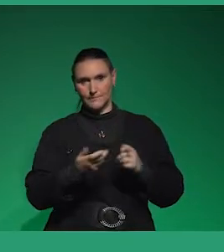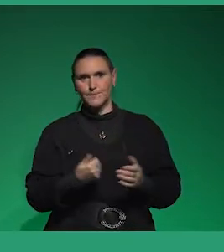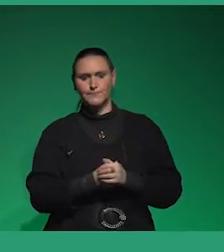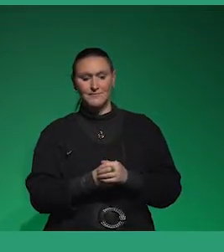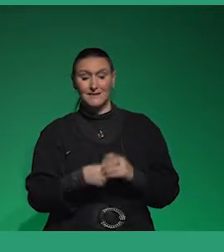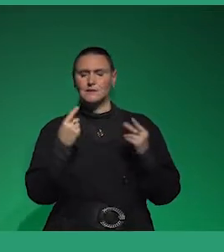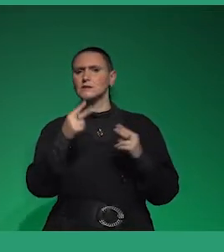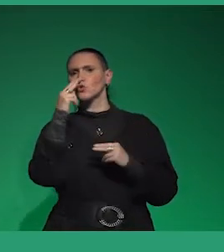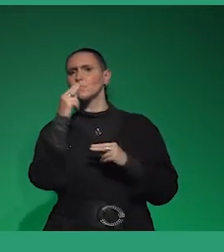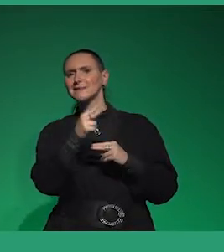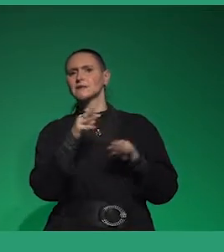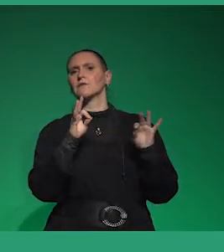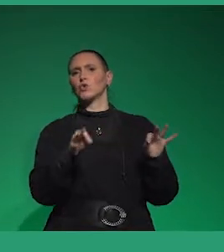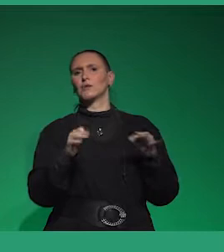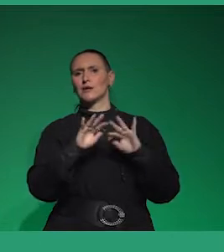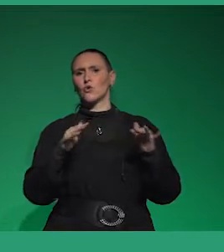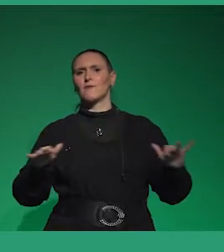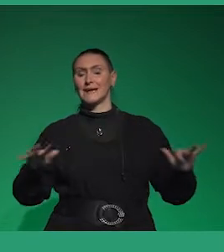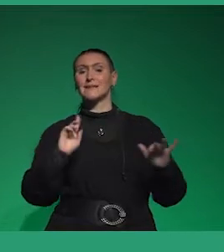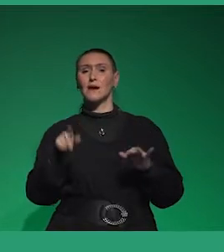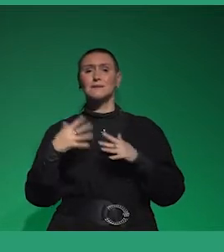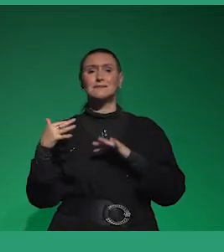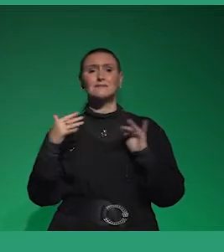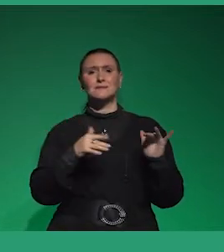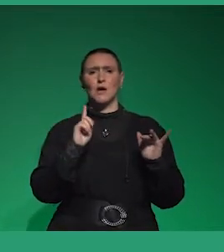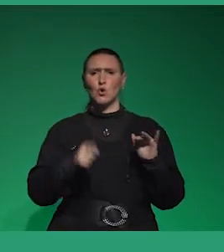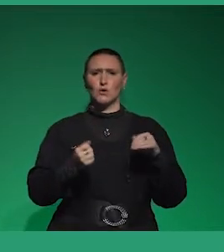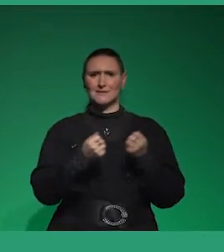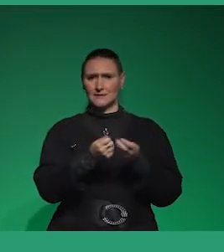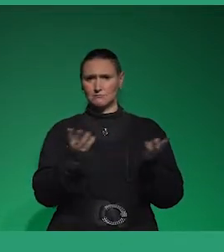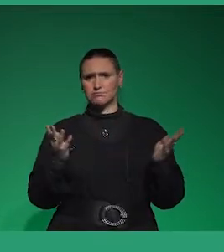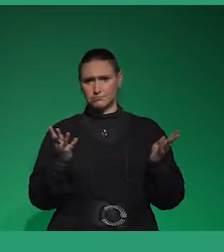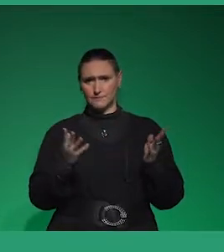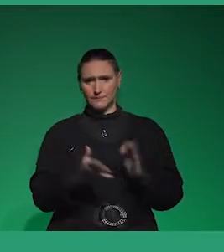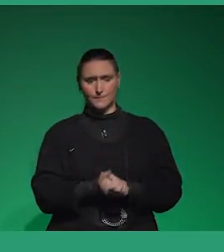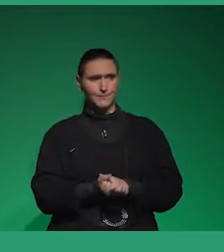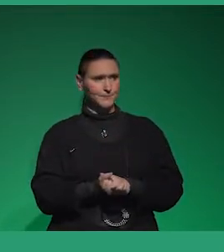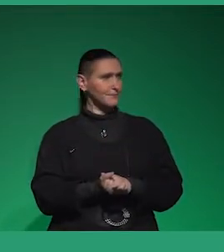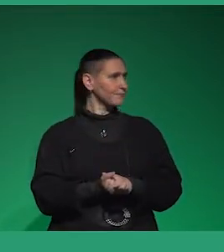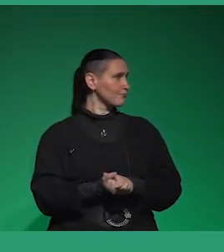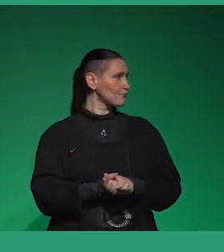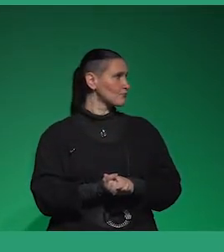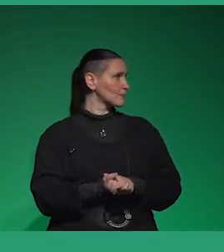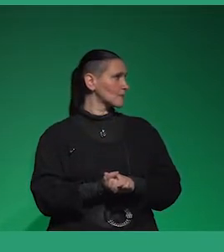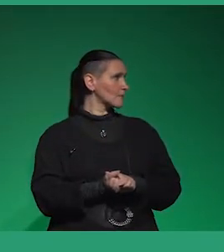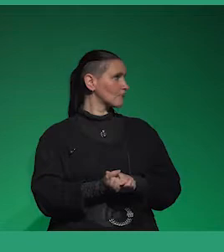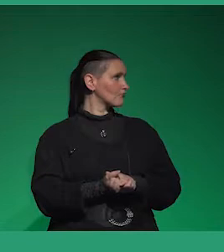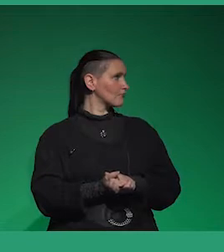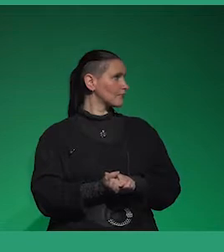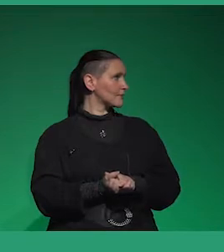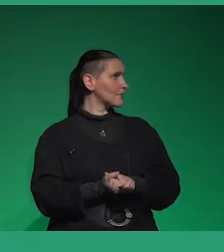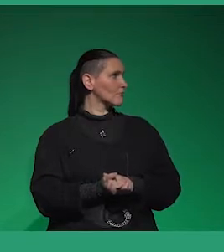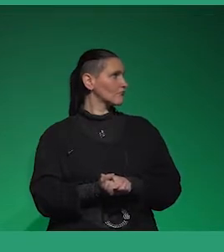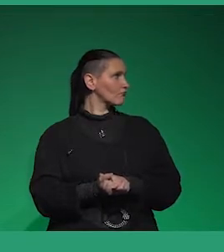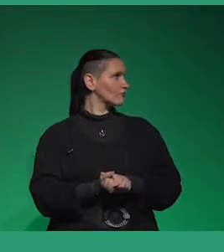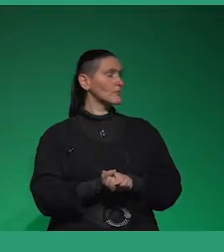these environmental impacts, but there are also impacts on biodiversity. Holger. Thank you. So I would like